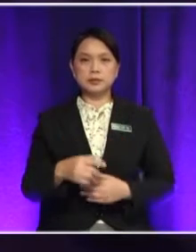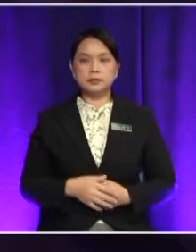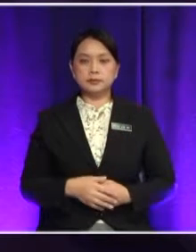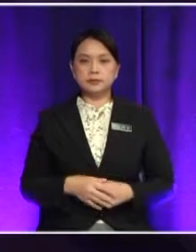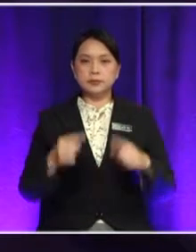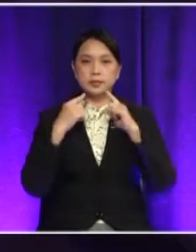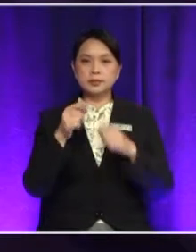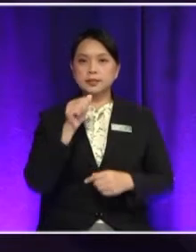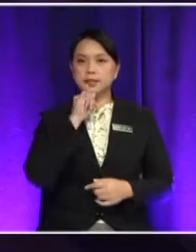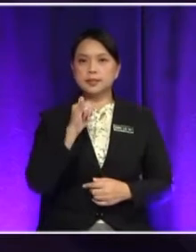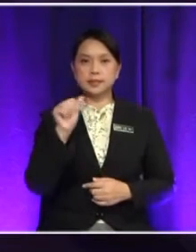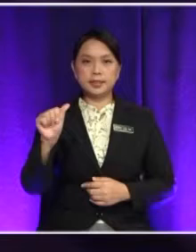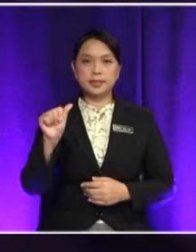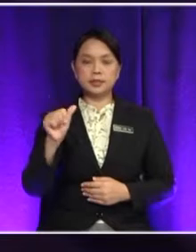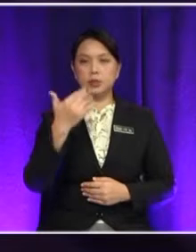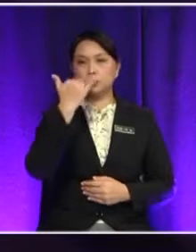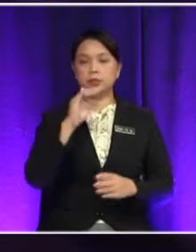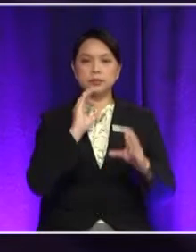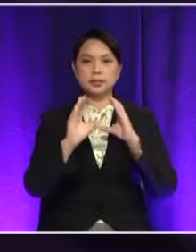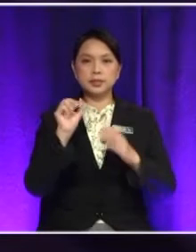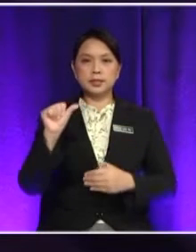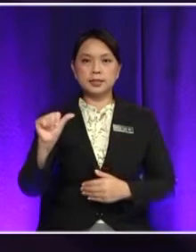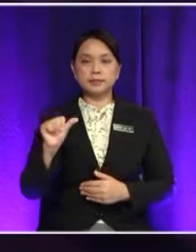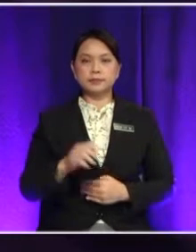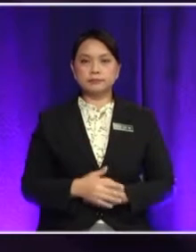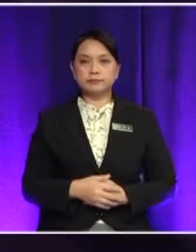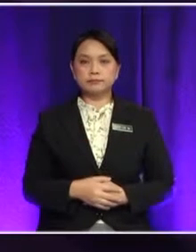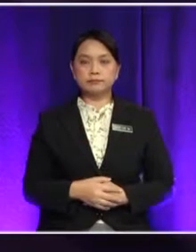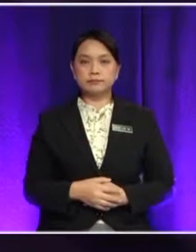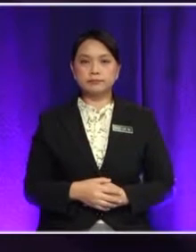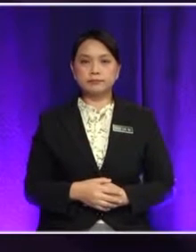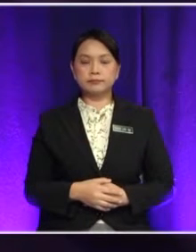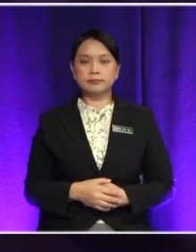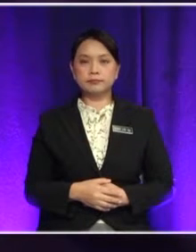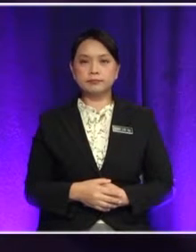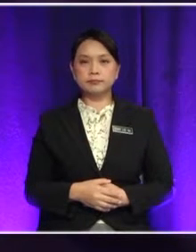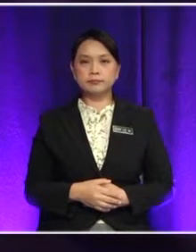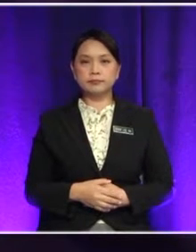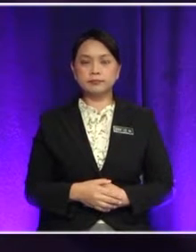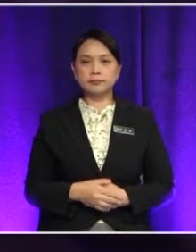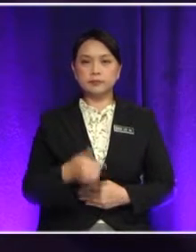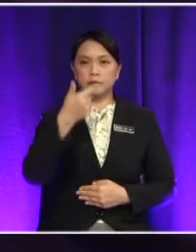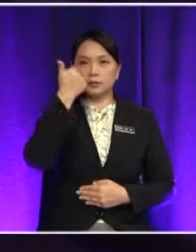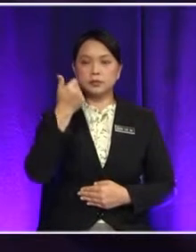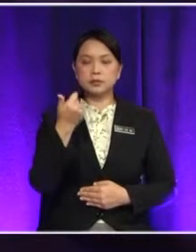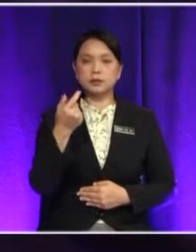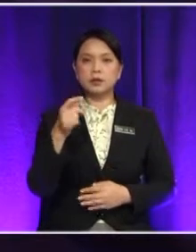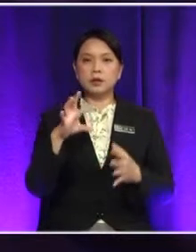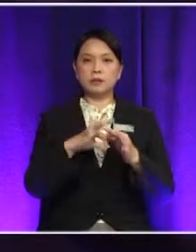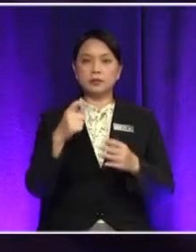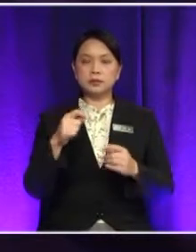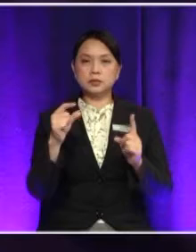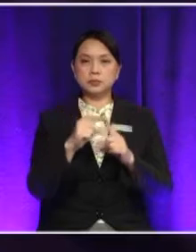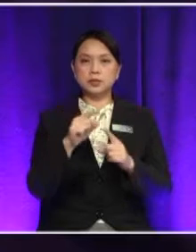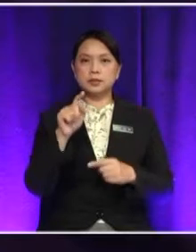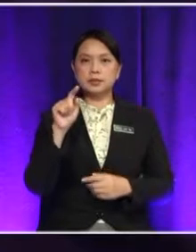A. All right. Why did you say A, Aisha? Any specific reasons? Because of the word this, harmful